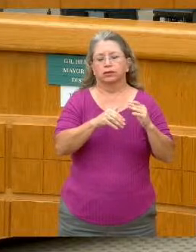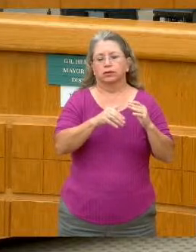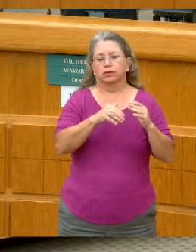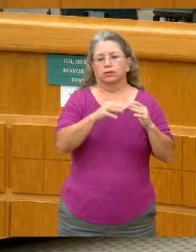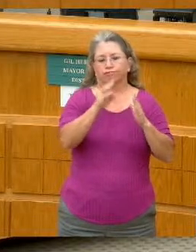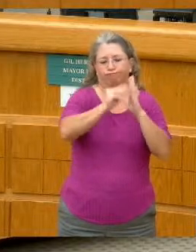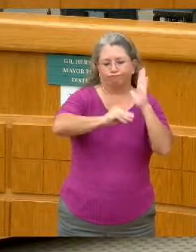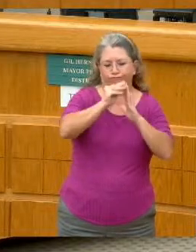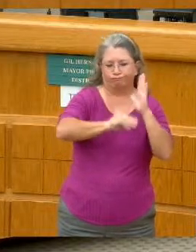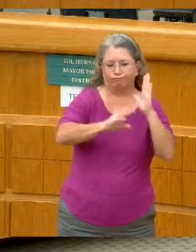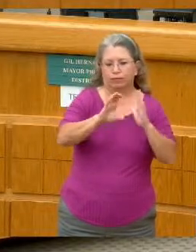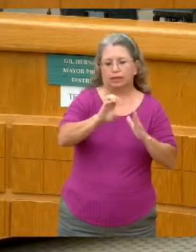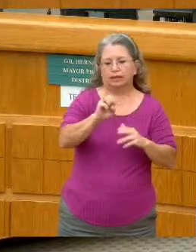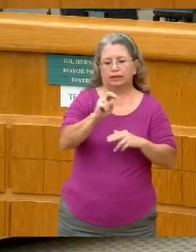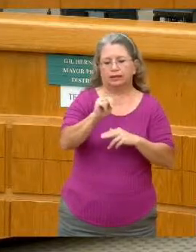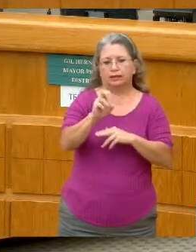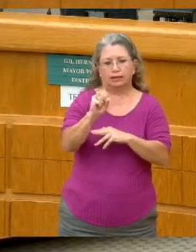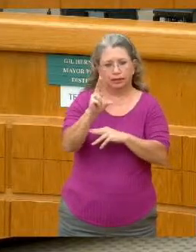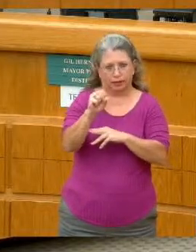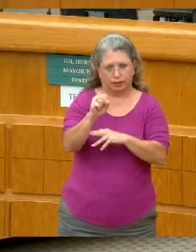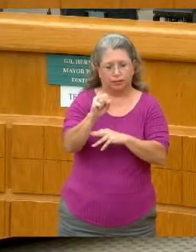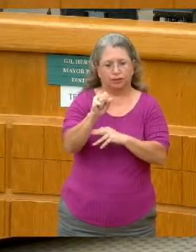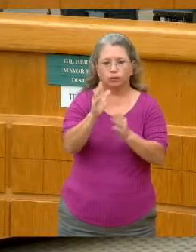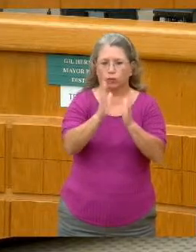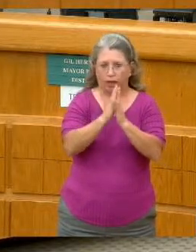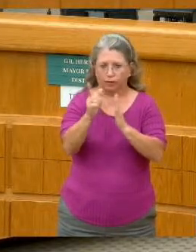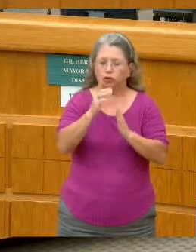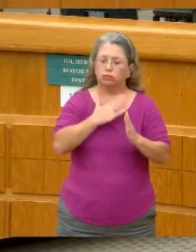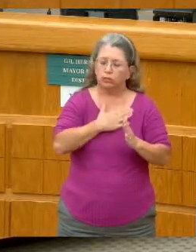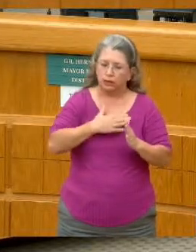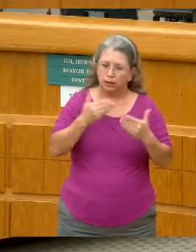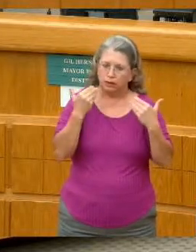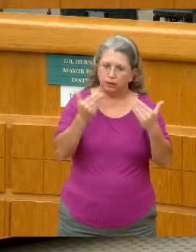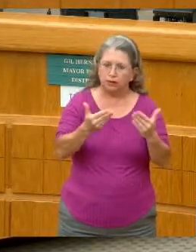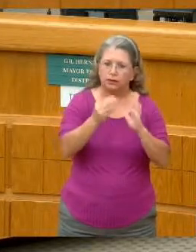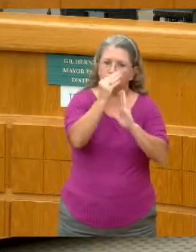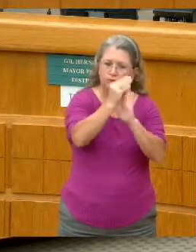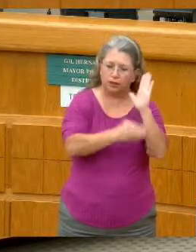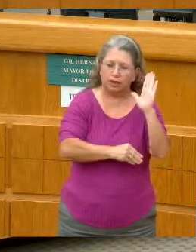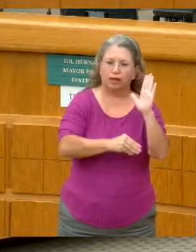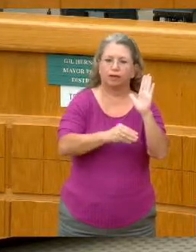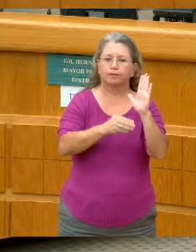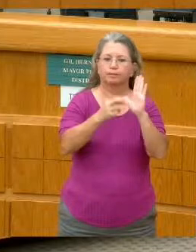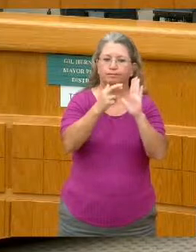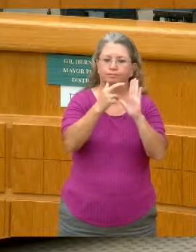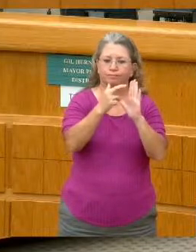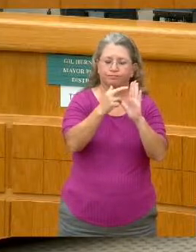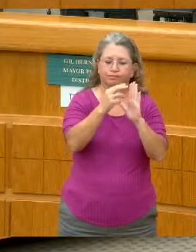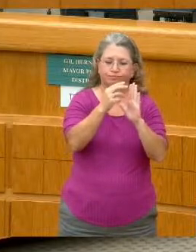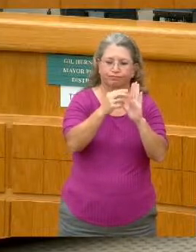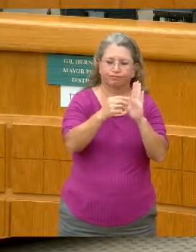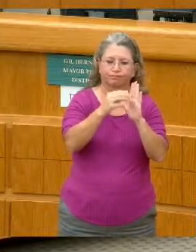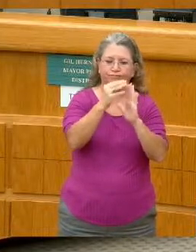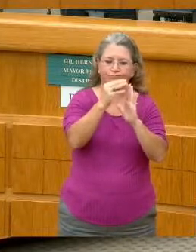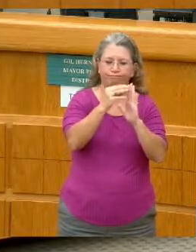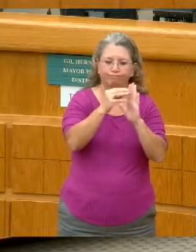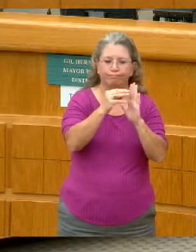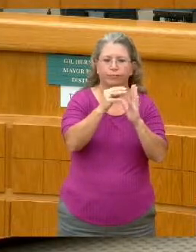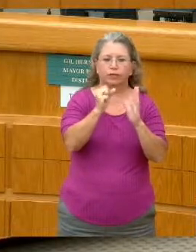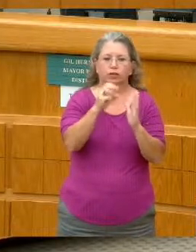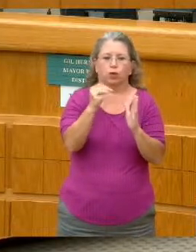do that. We ask you to do that. We want to know exactly the number, the head count that we have in Nueces County,